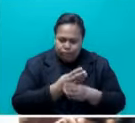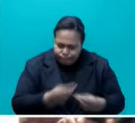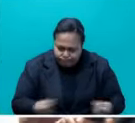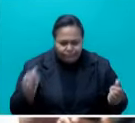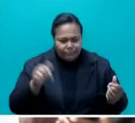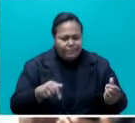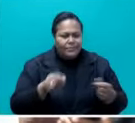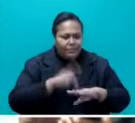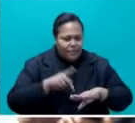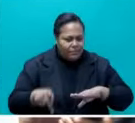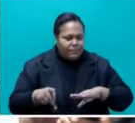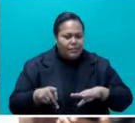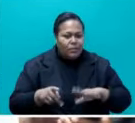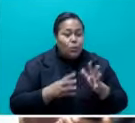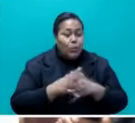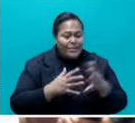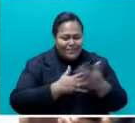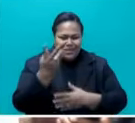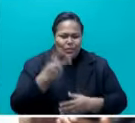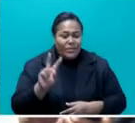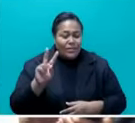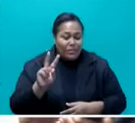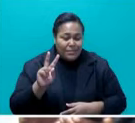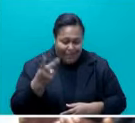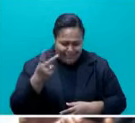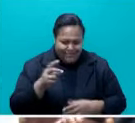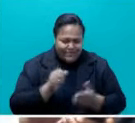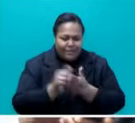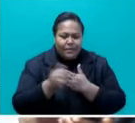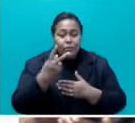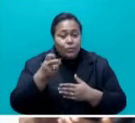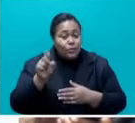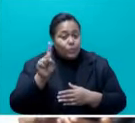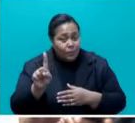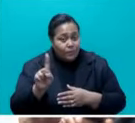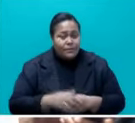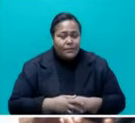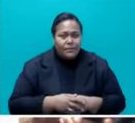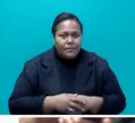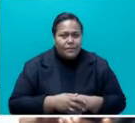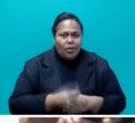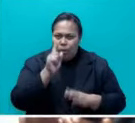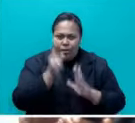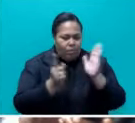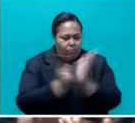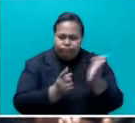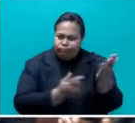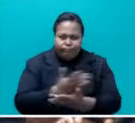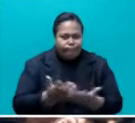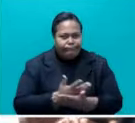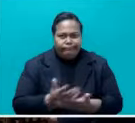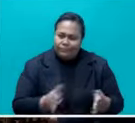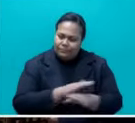22nd September 2021, but that 1 hour be given to debate the bill, with the right of reply given to me as a member moving this motion. Thank you, sir.